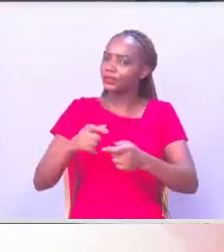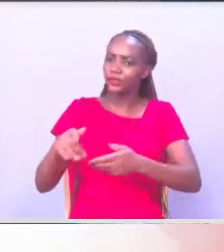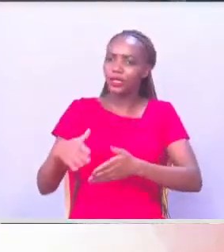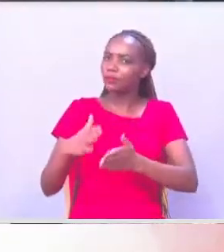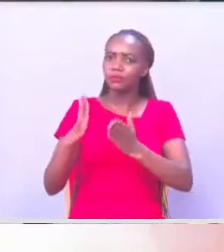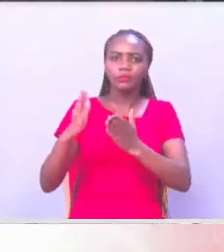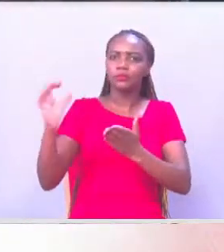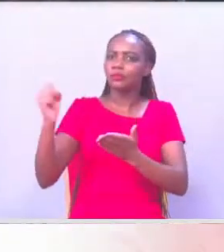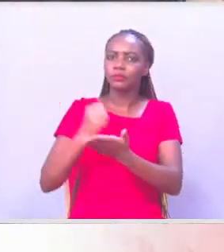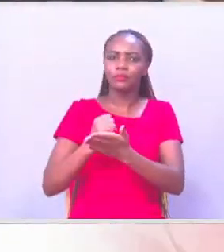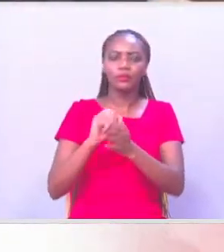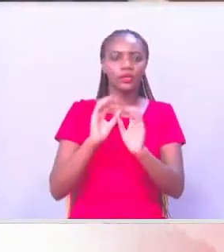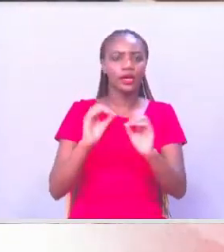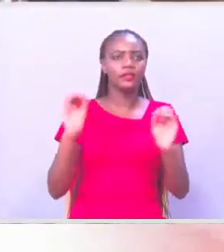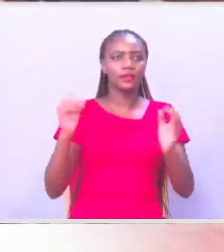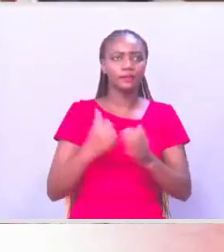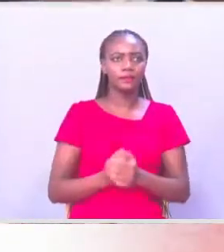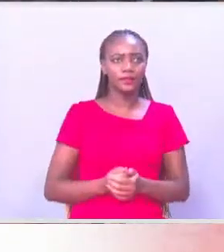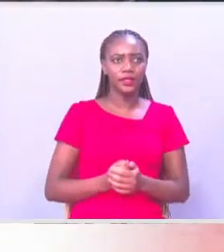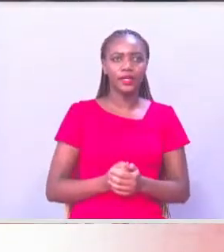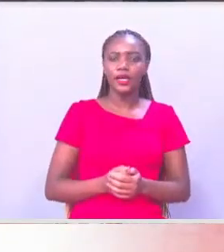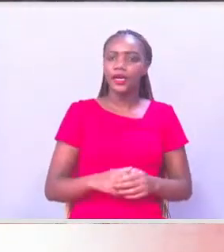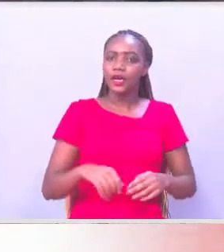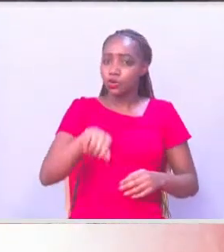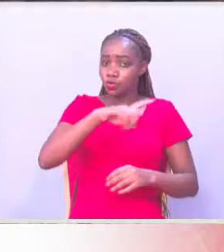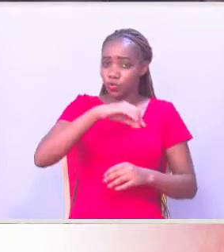jobs. Wengine watu wamesoma mambo ya ICT,